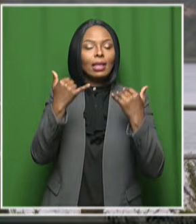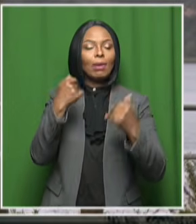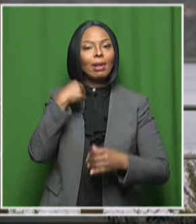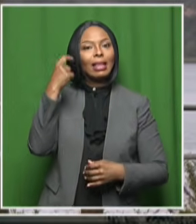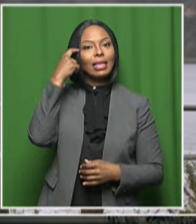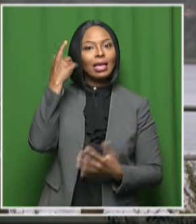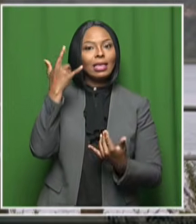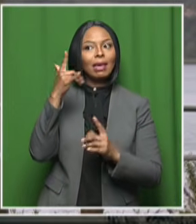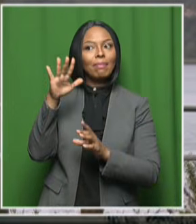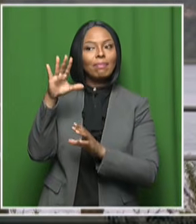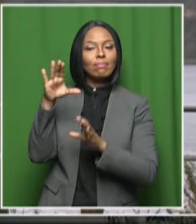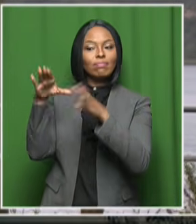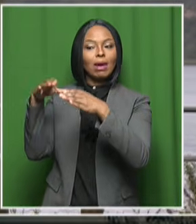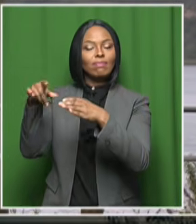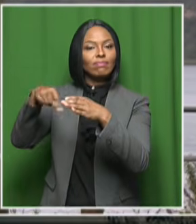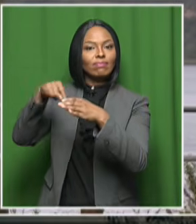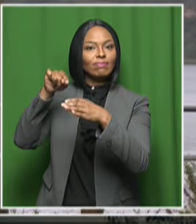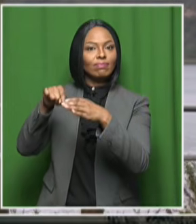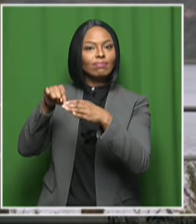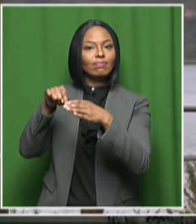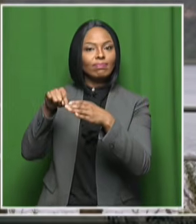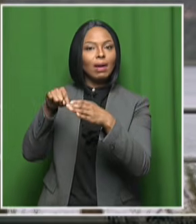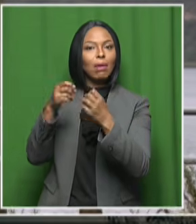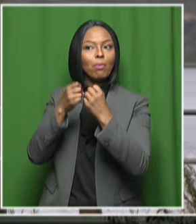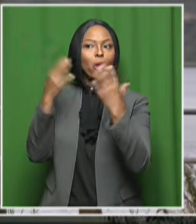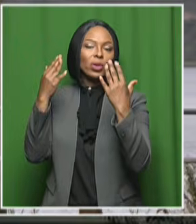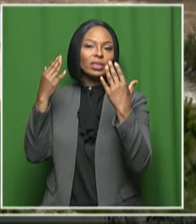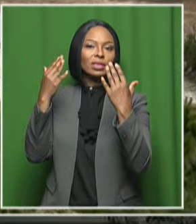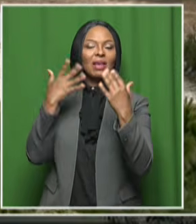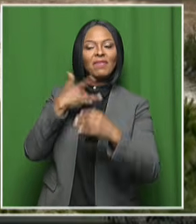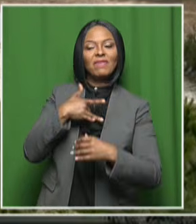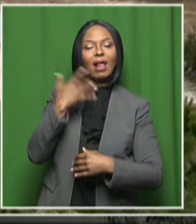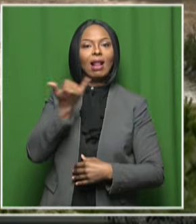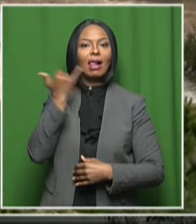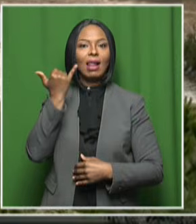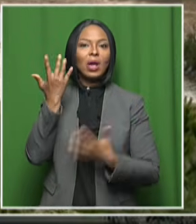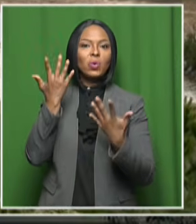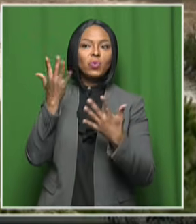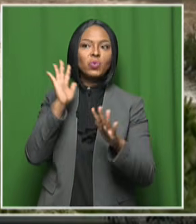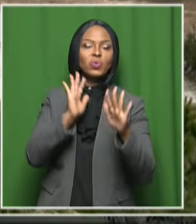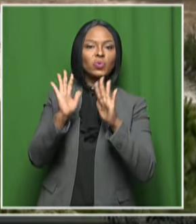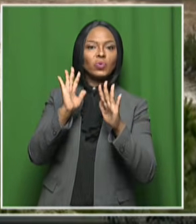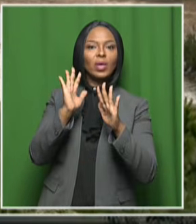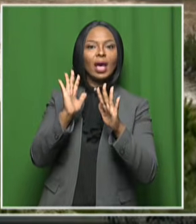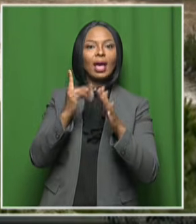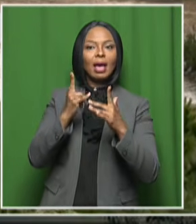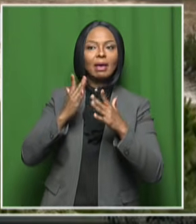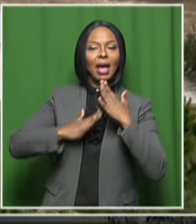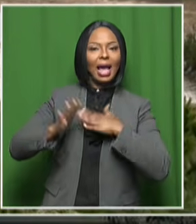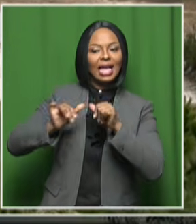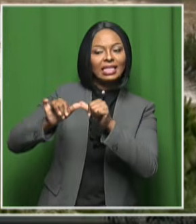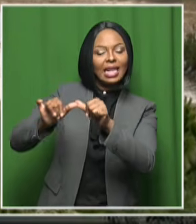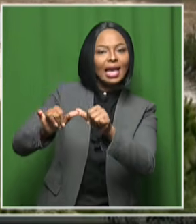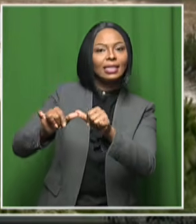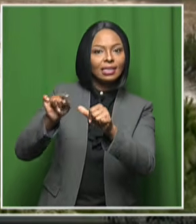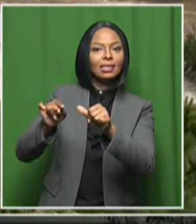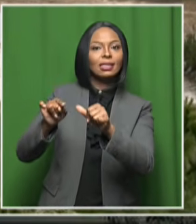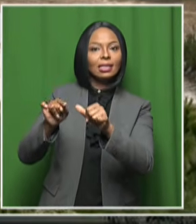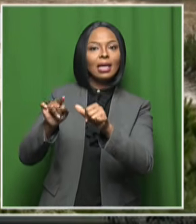our industry is, it sounds like just a cliche word, resilient, but I